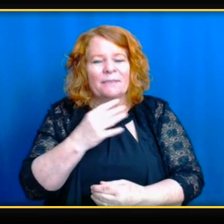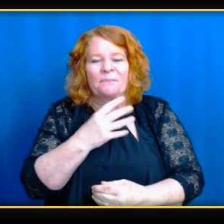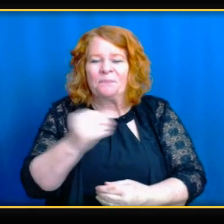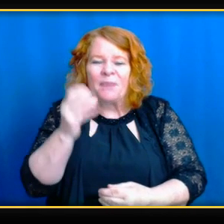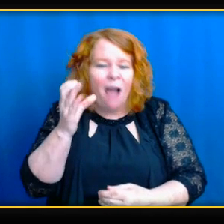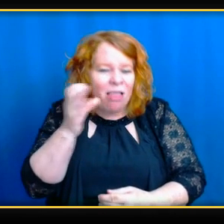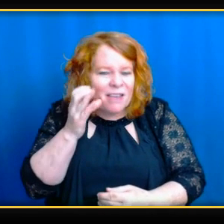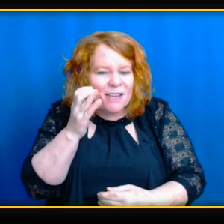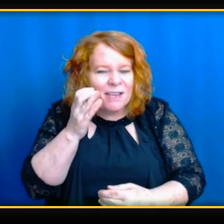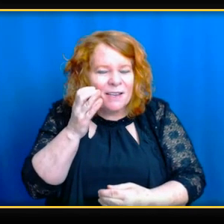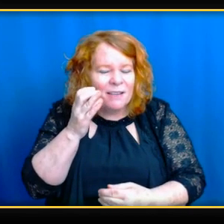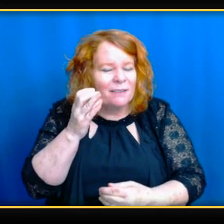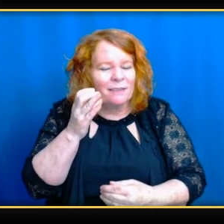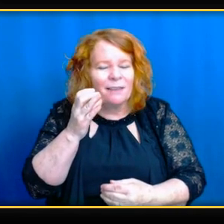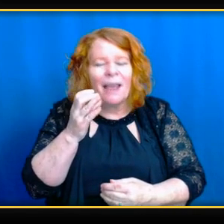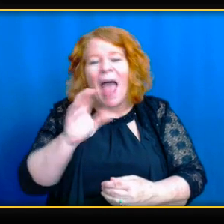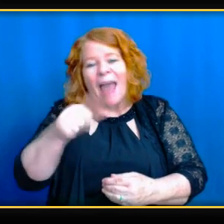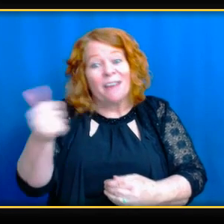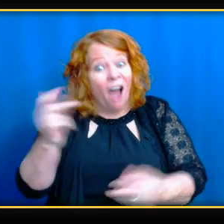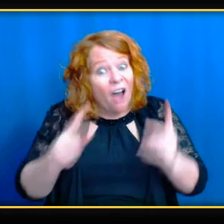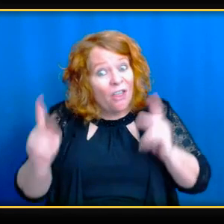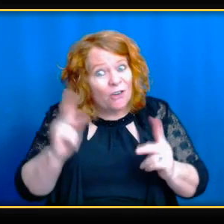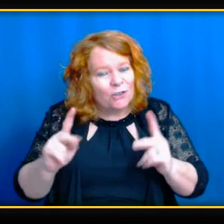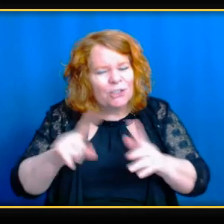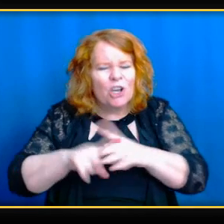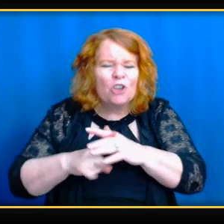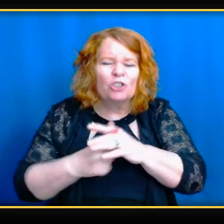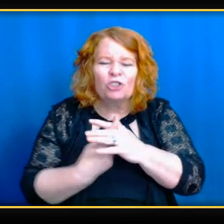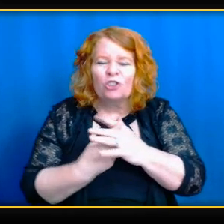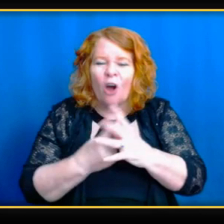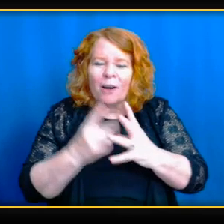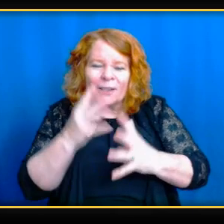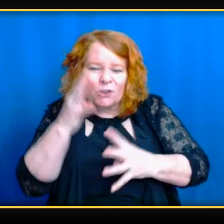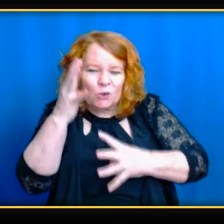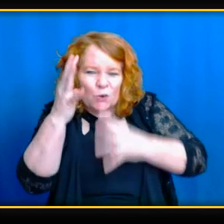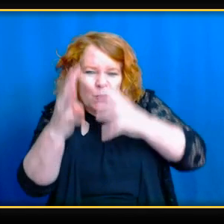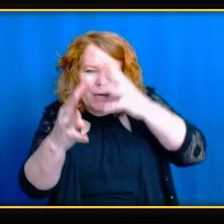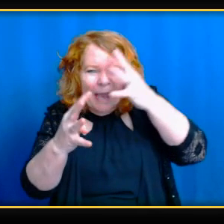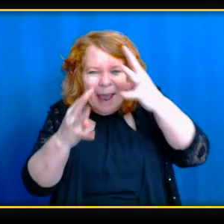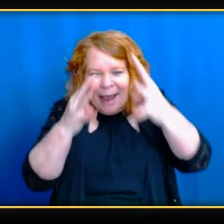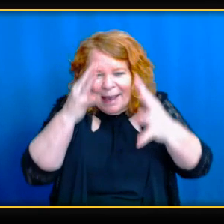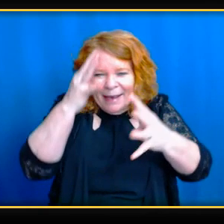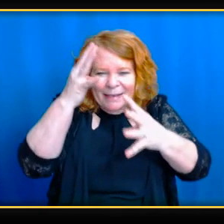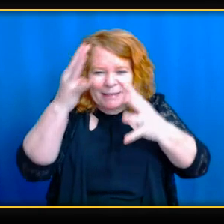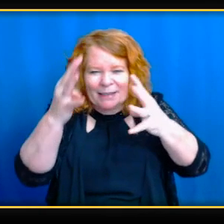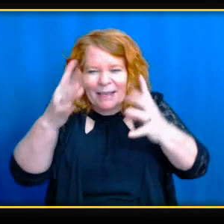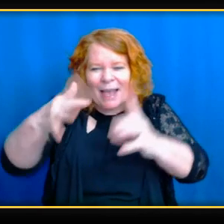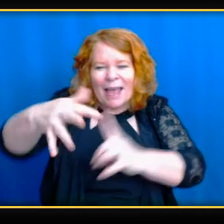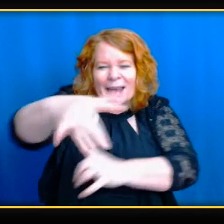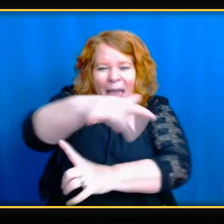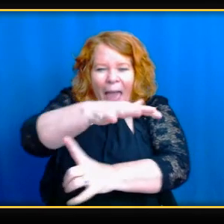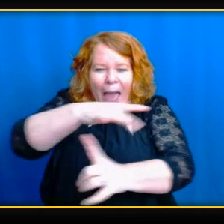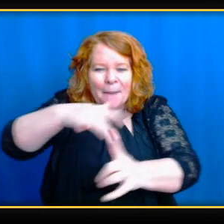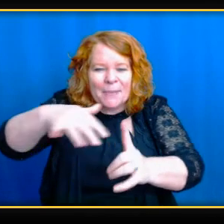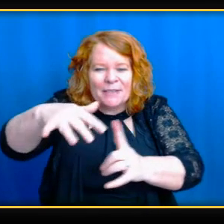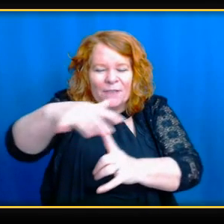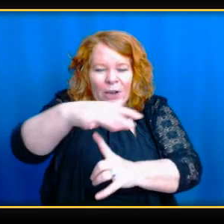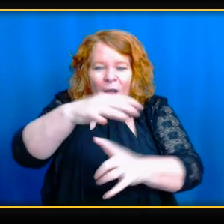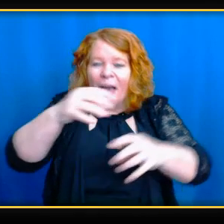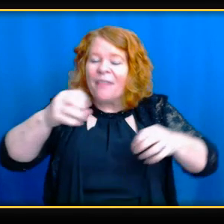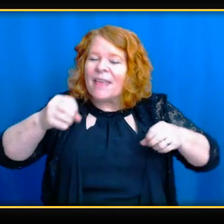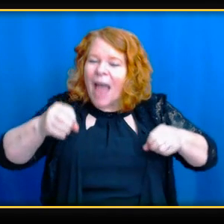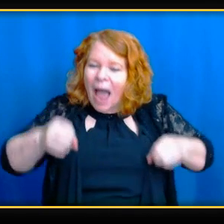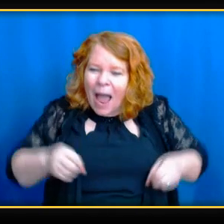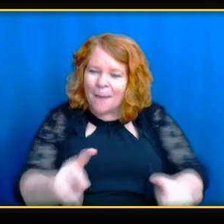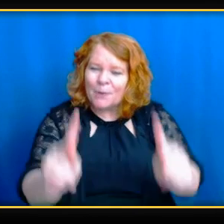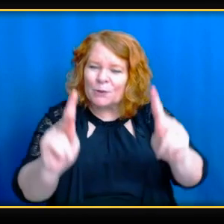to begin to create an atmosphere, an opportunity where